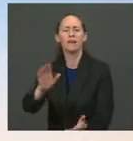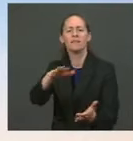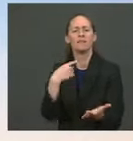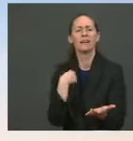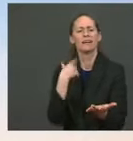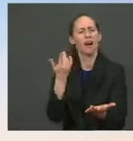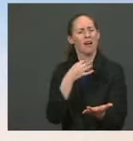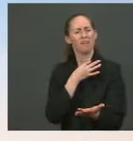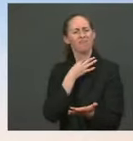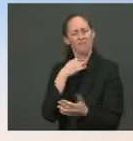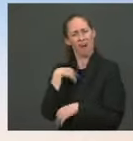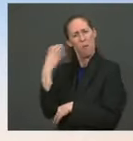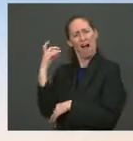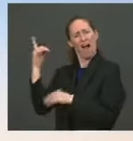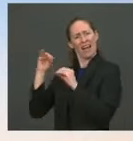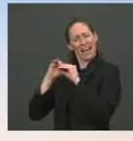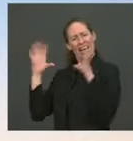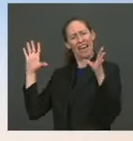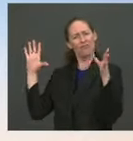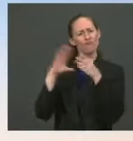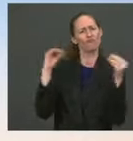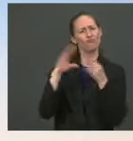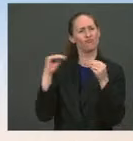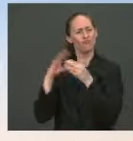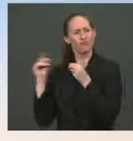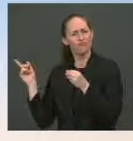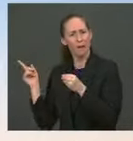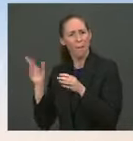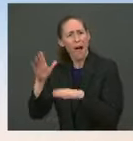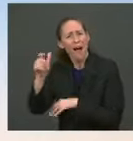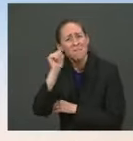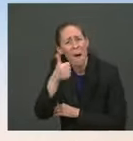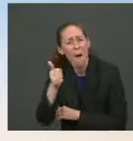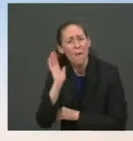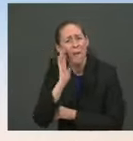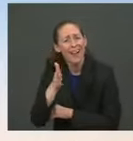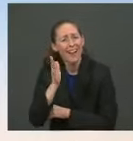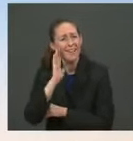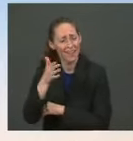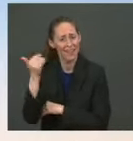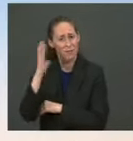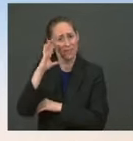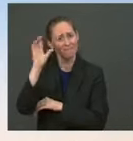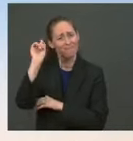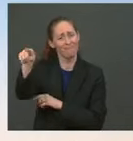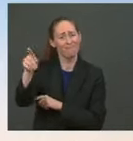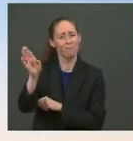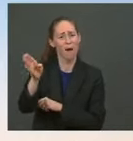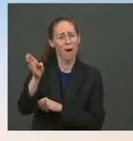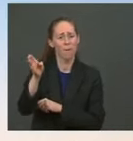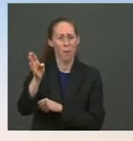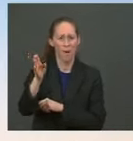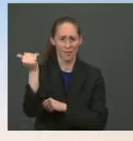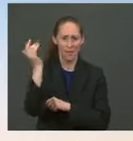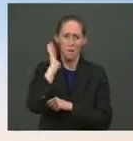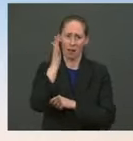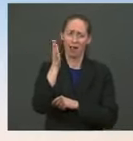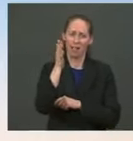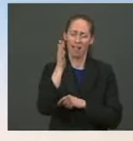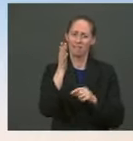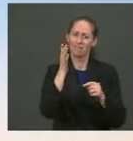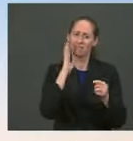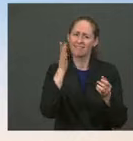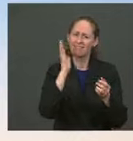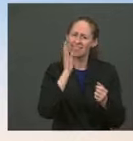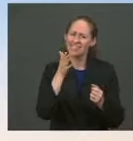right now. But the president is out tomorrow. He's going to be in Baltimore. He's going to be talking about this. Yeah, and he'll continue to do more. And